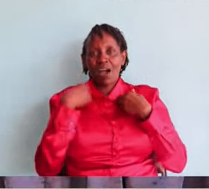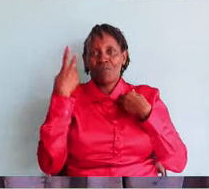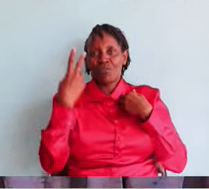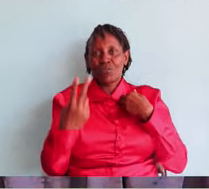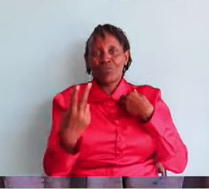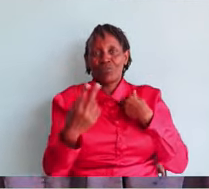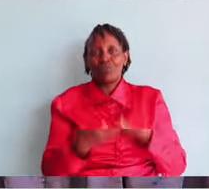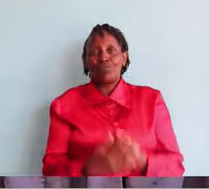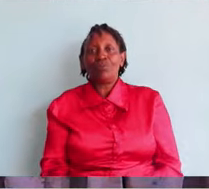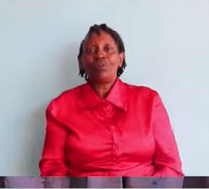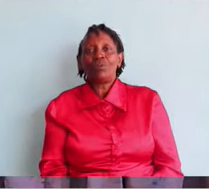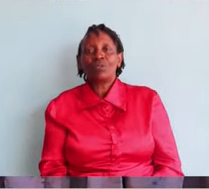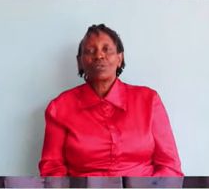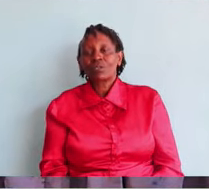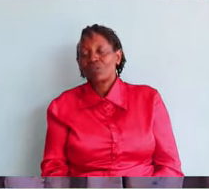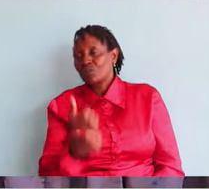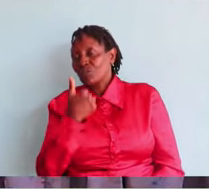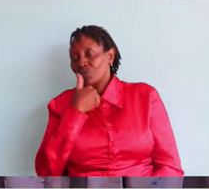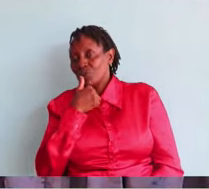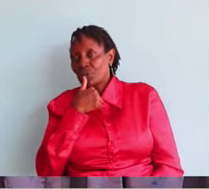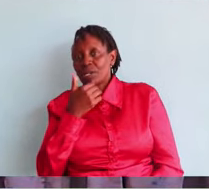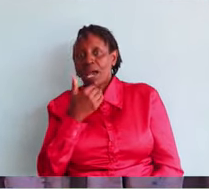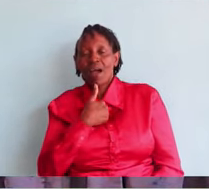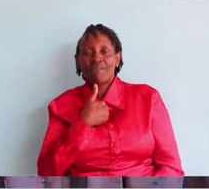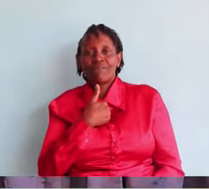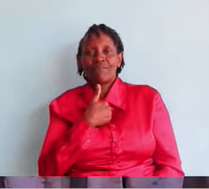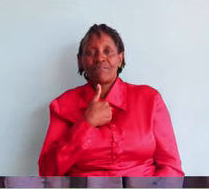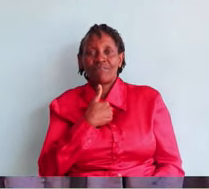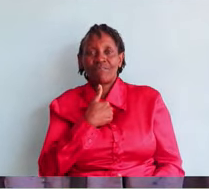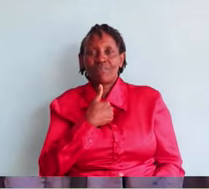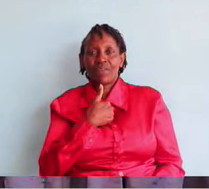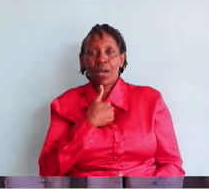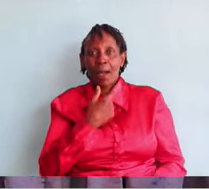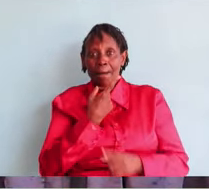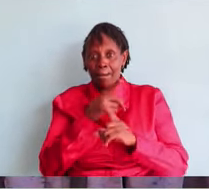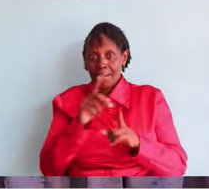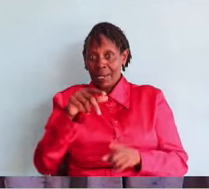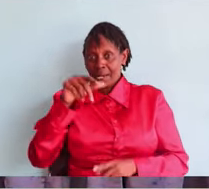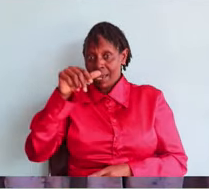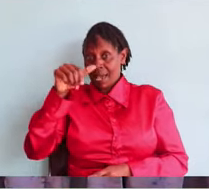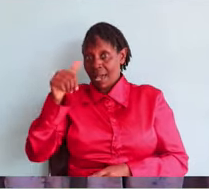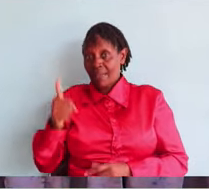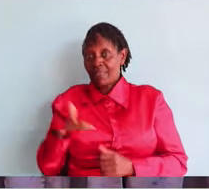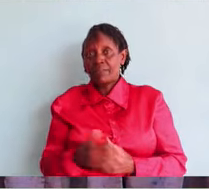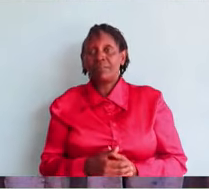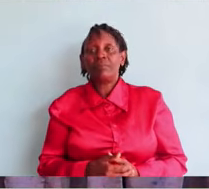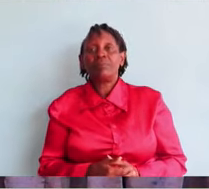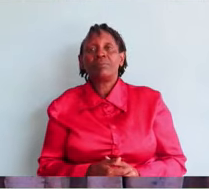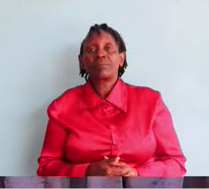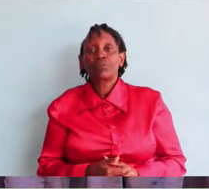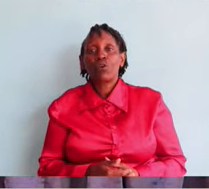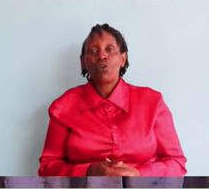them was like the Holy Communion that we have. But the other one is the fact that they went, you